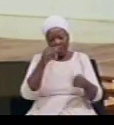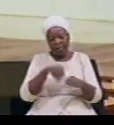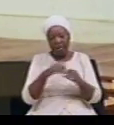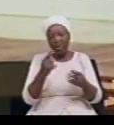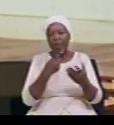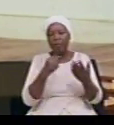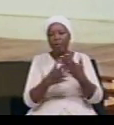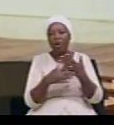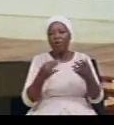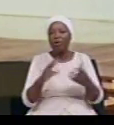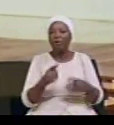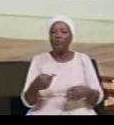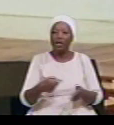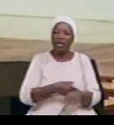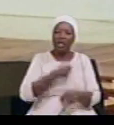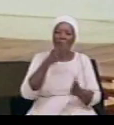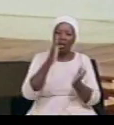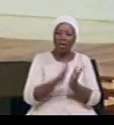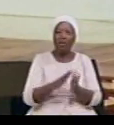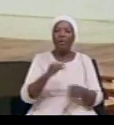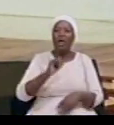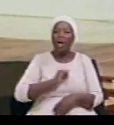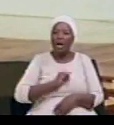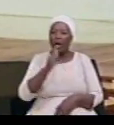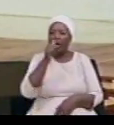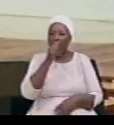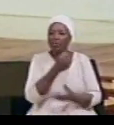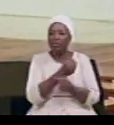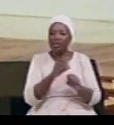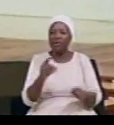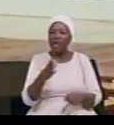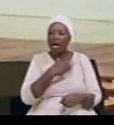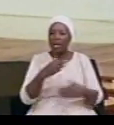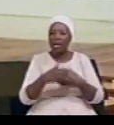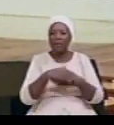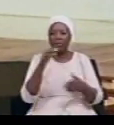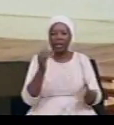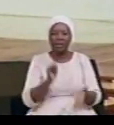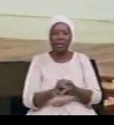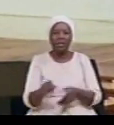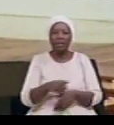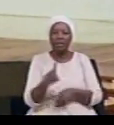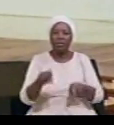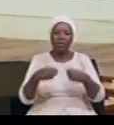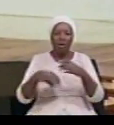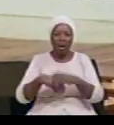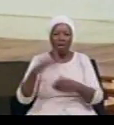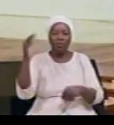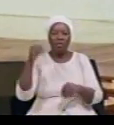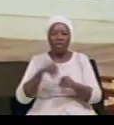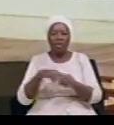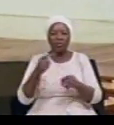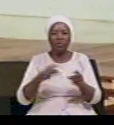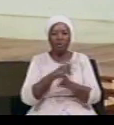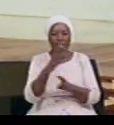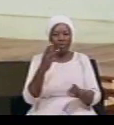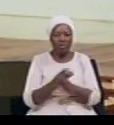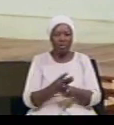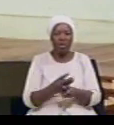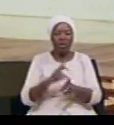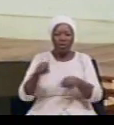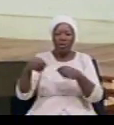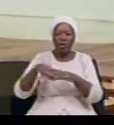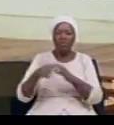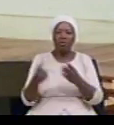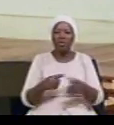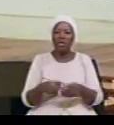am saved. And after that, they go out into the world. They go to their